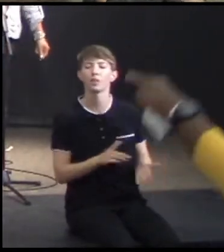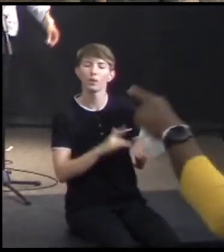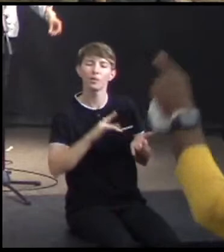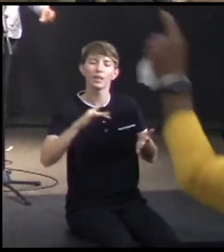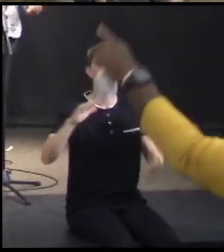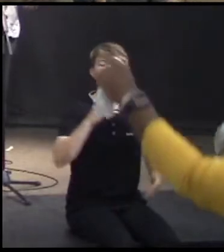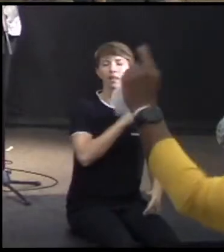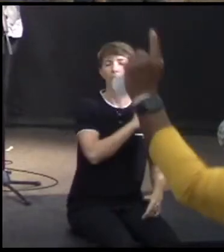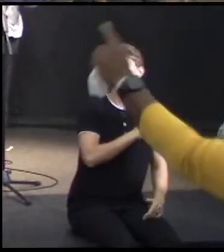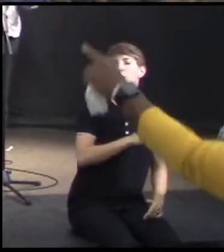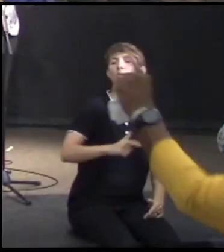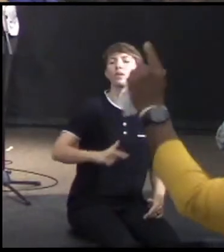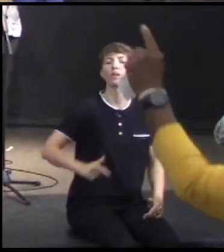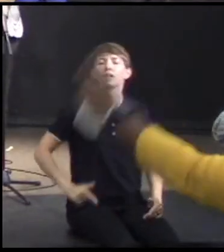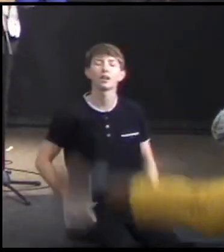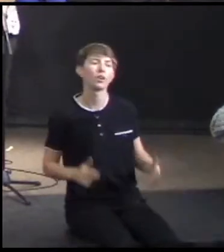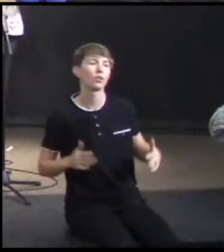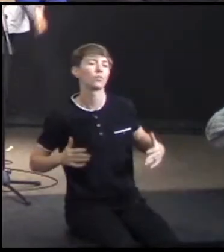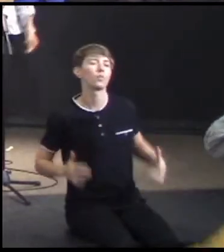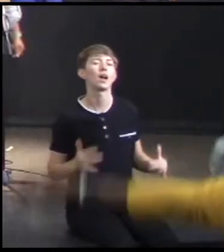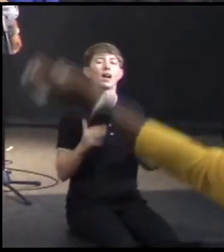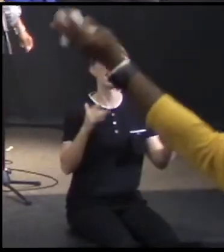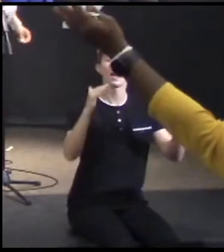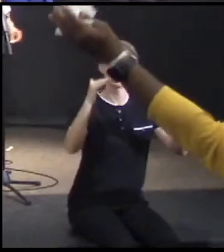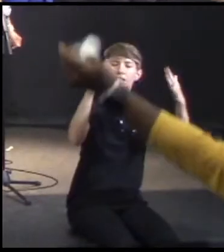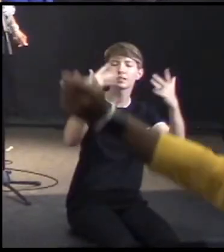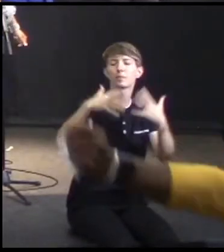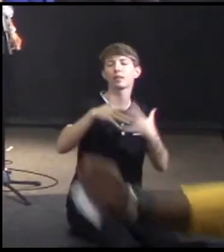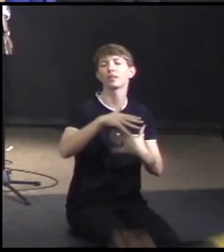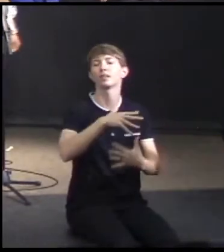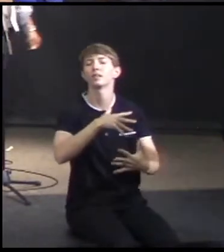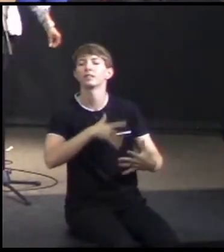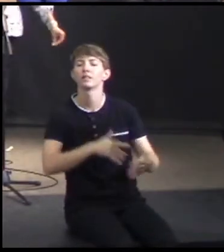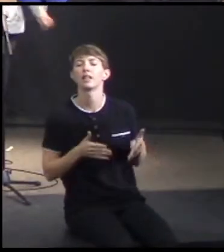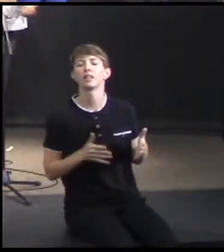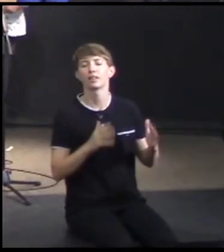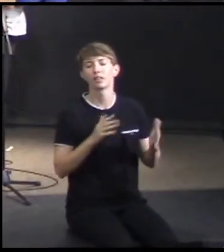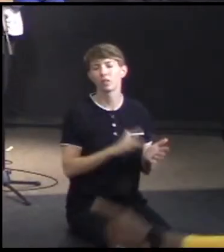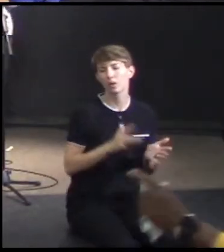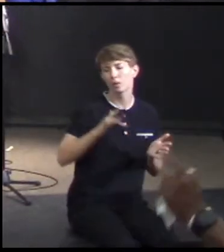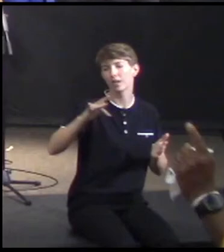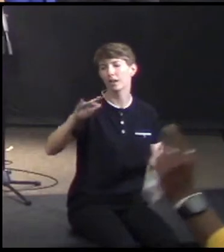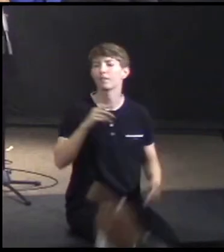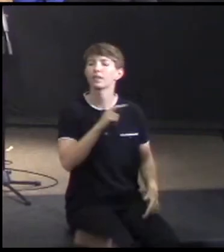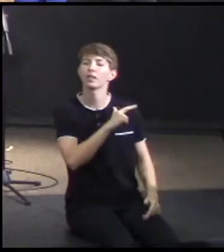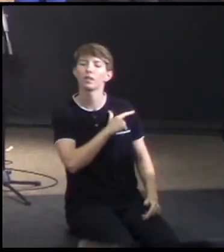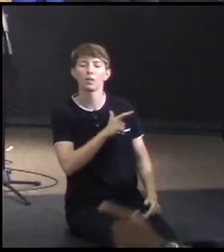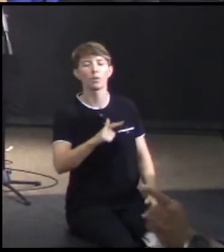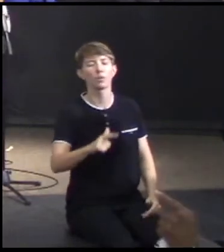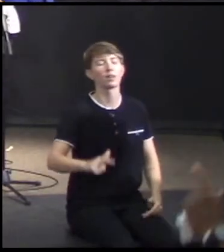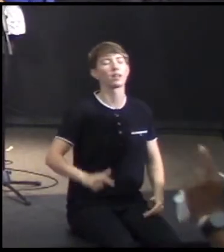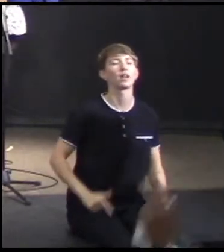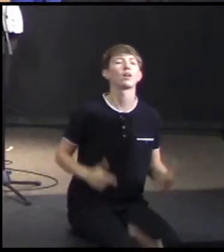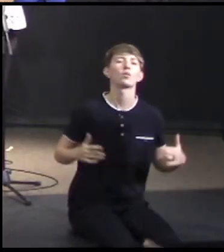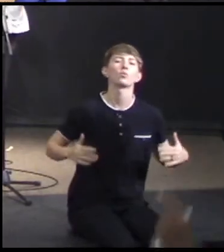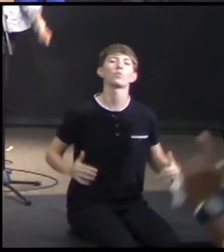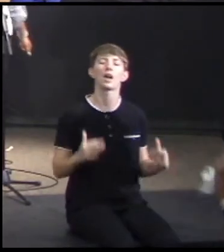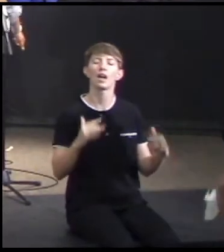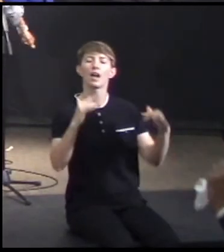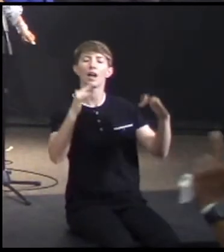Let the glory of the Lord rise among us. Let the glory of the